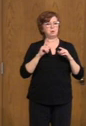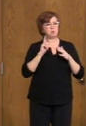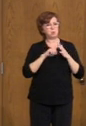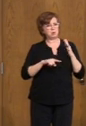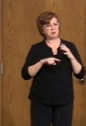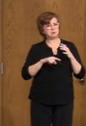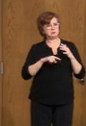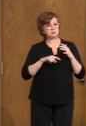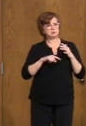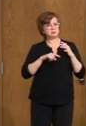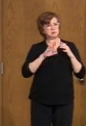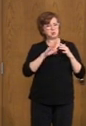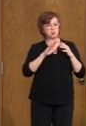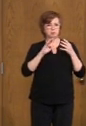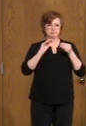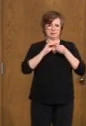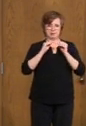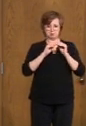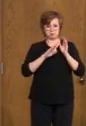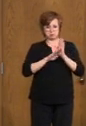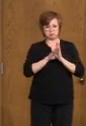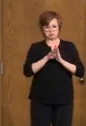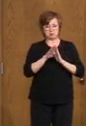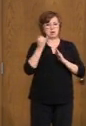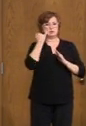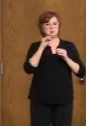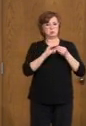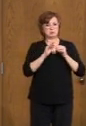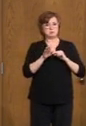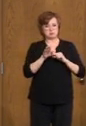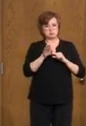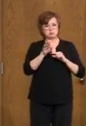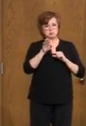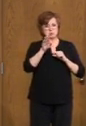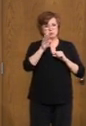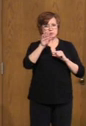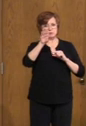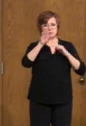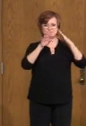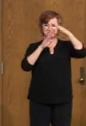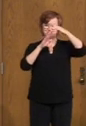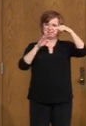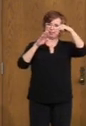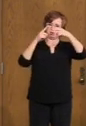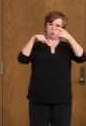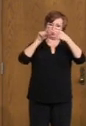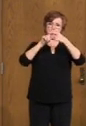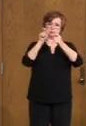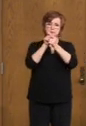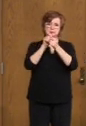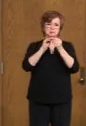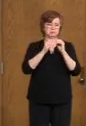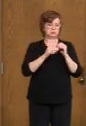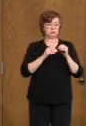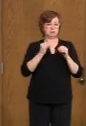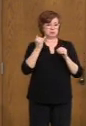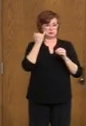says, okay, this is point of no return, we can't handle this hospitalization-wise, whatever it is, number of test positivity